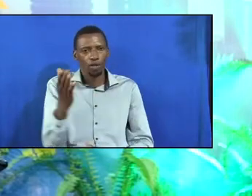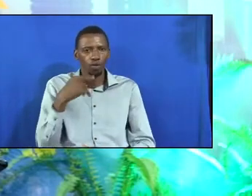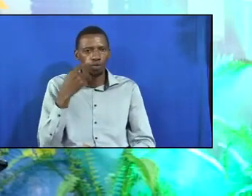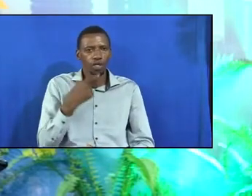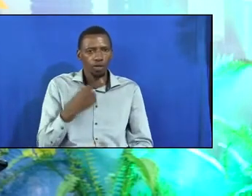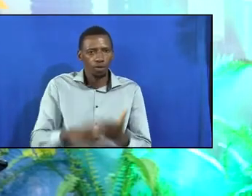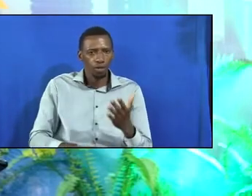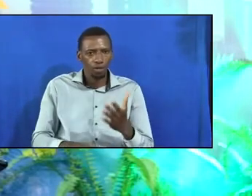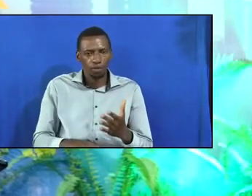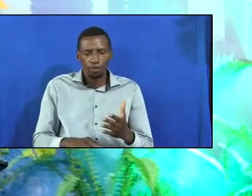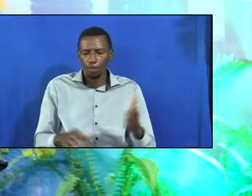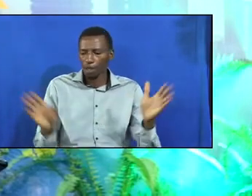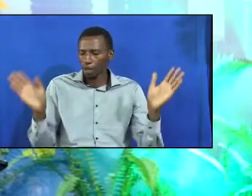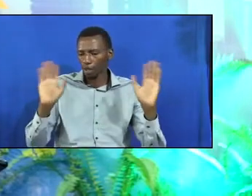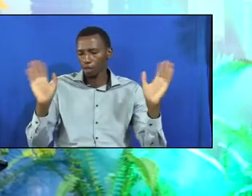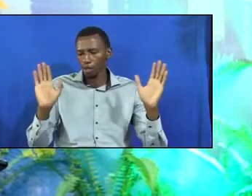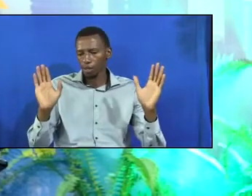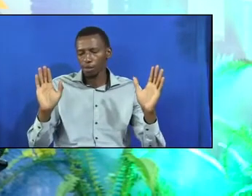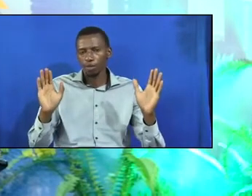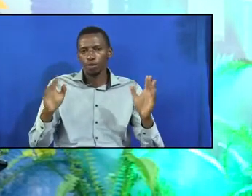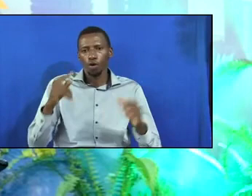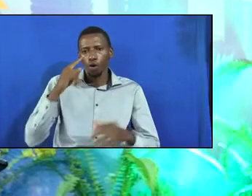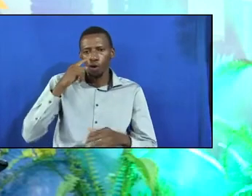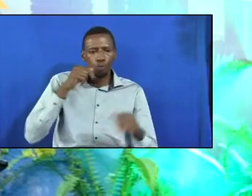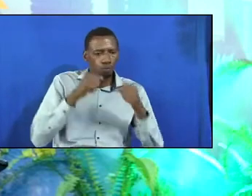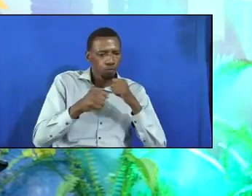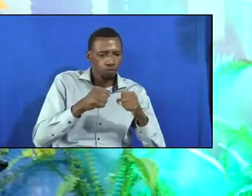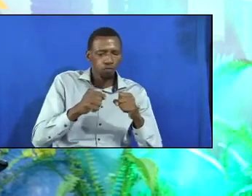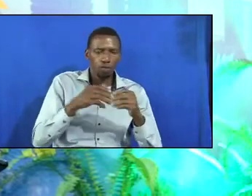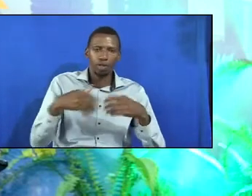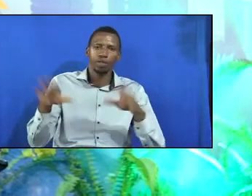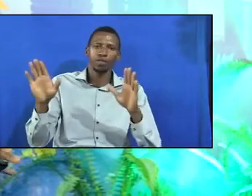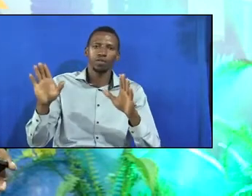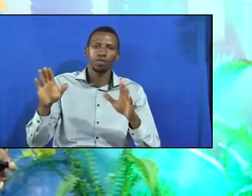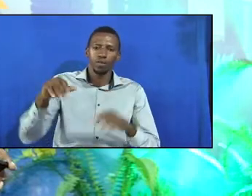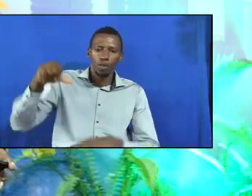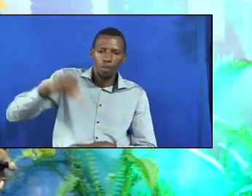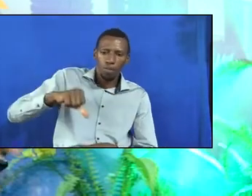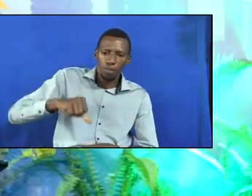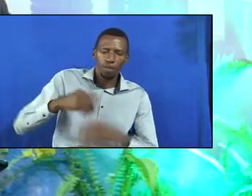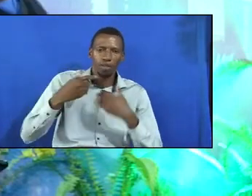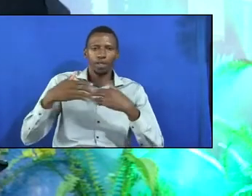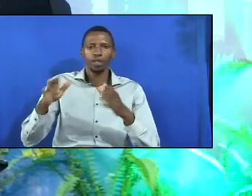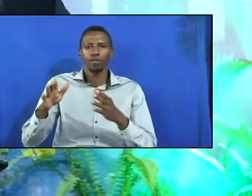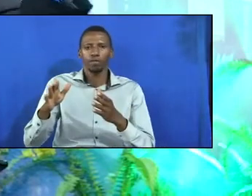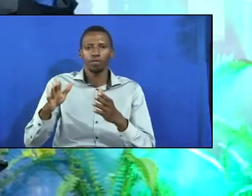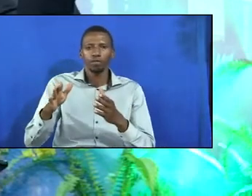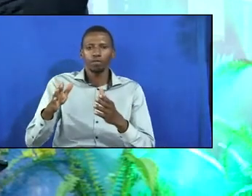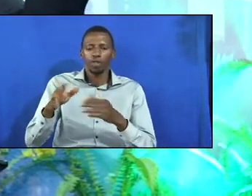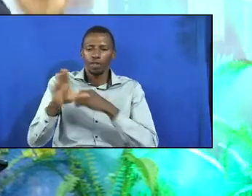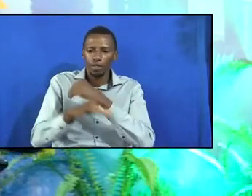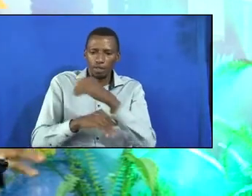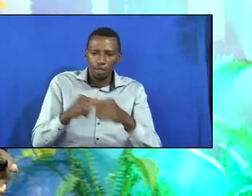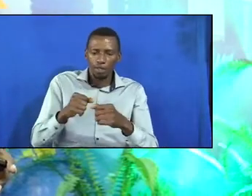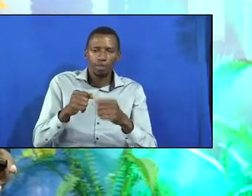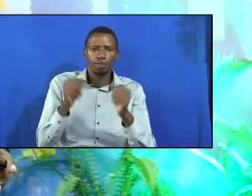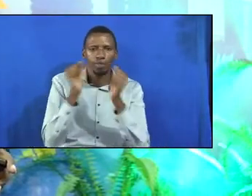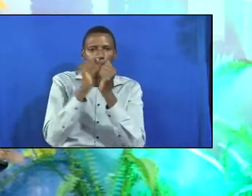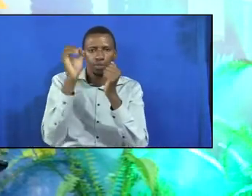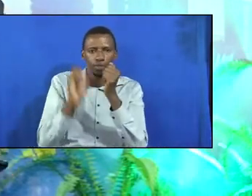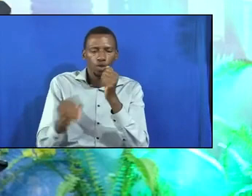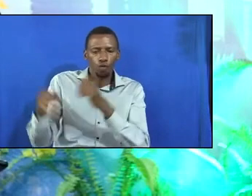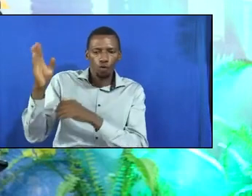to domestic violence, goodbye to drug abuse, goodbye to witch doctors, goodbye to stealing the tithe of the